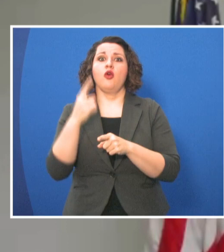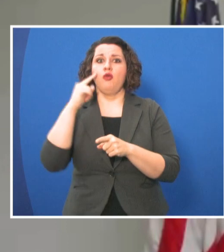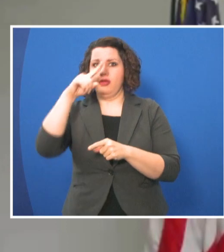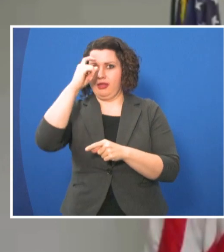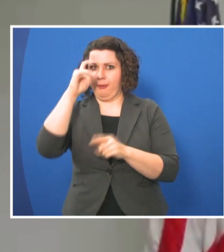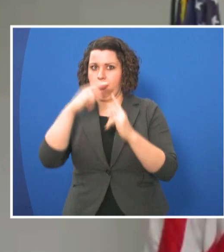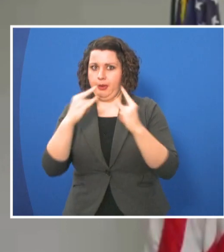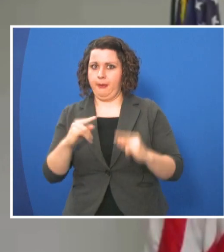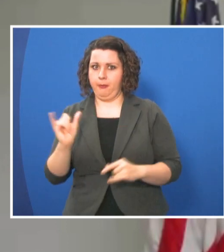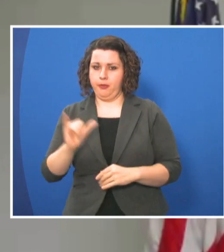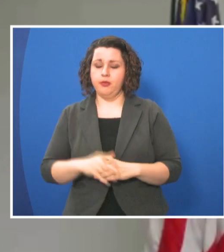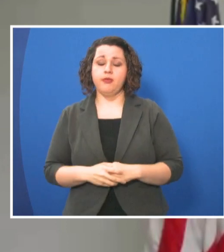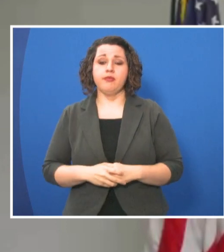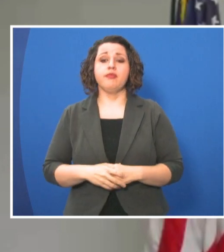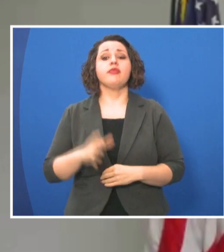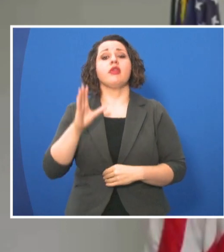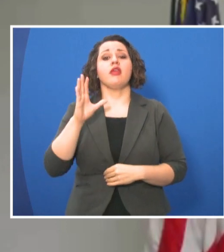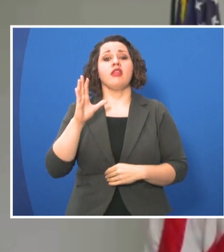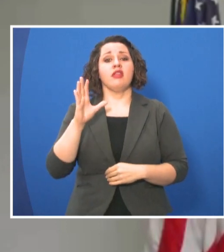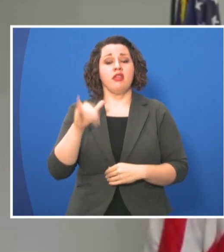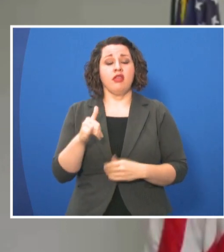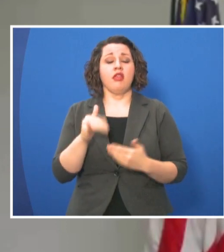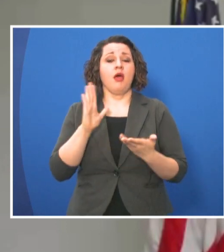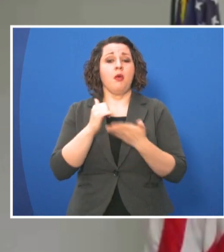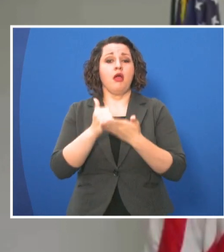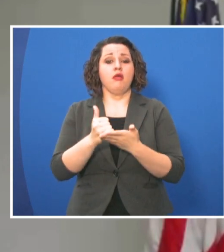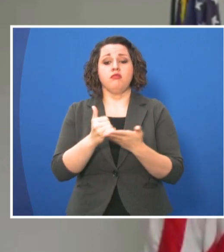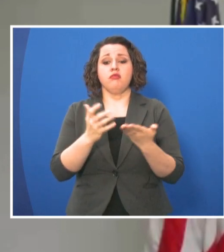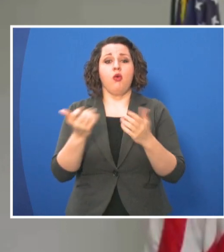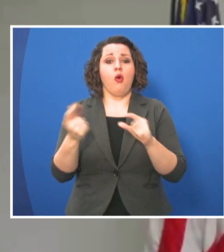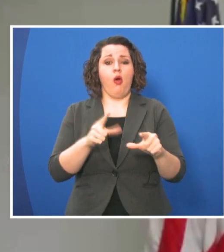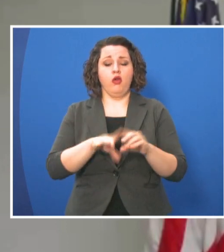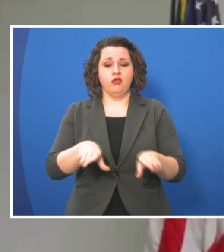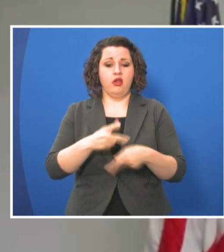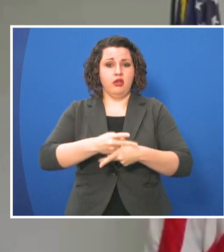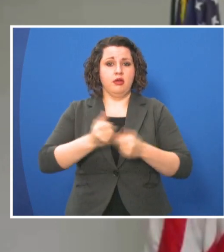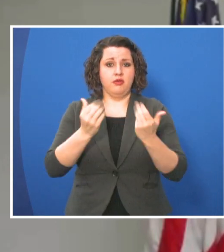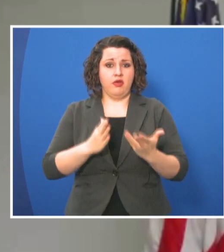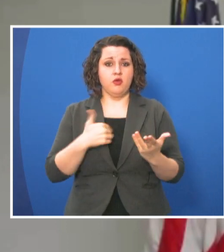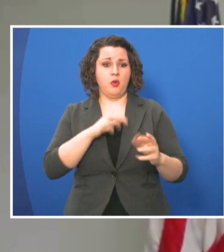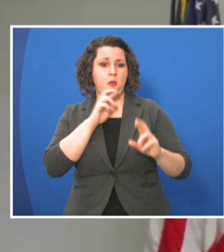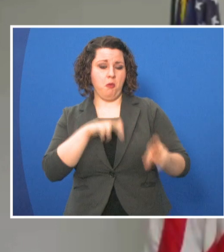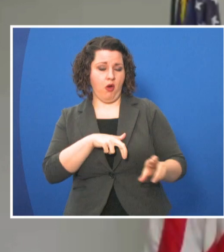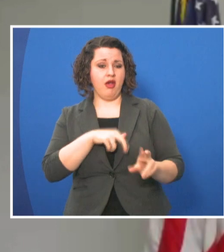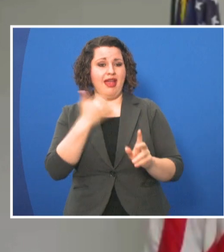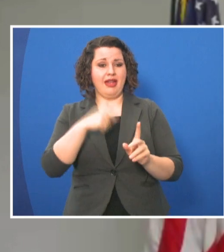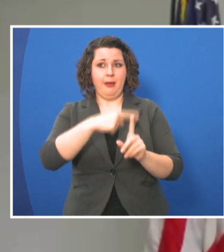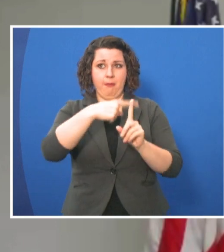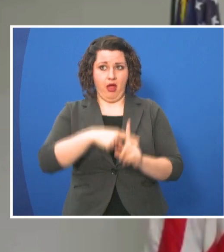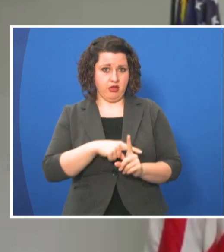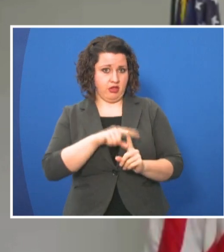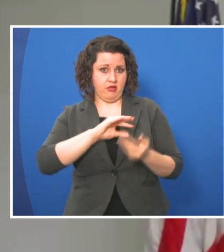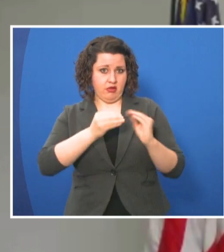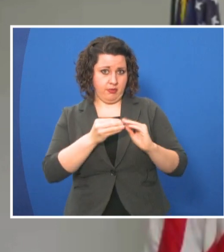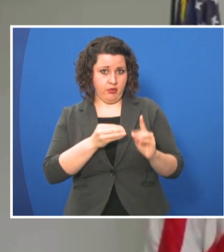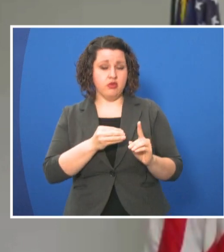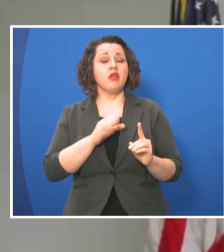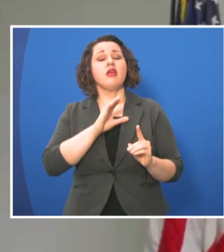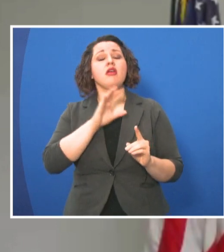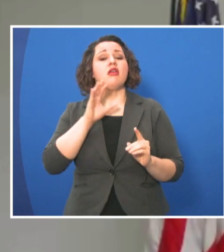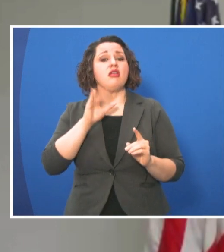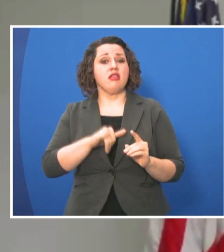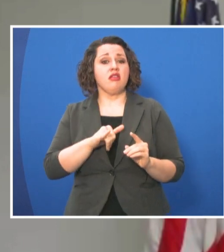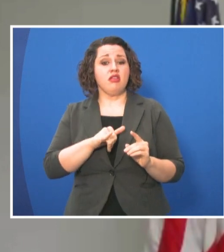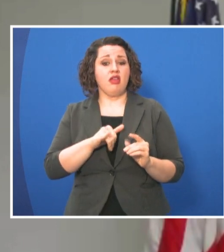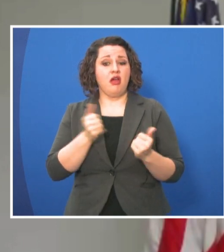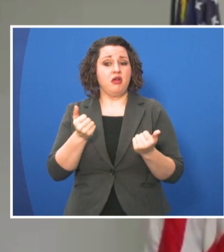This guidance directs all child care providers to report positive COVID cases of staff and children. The recommended time for